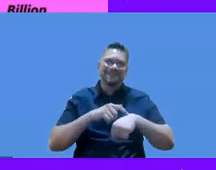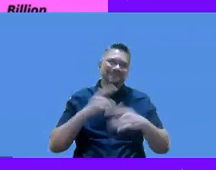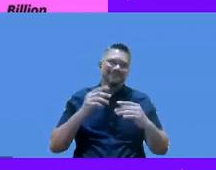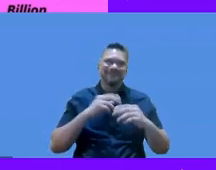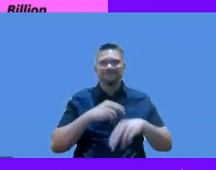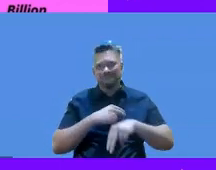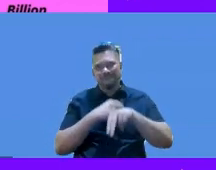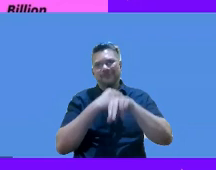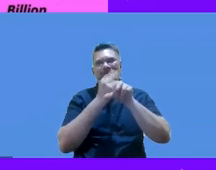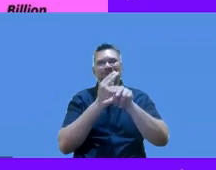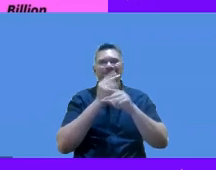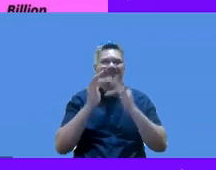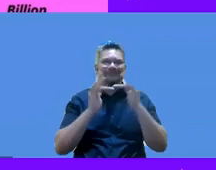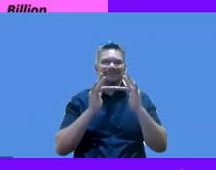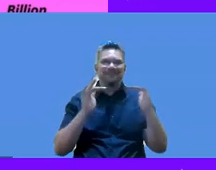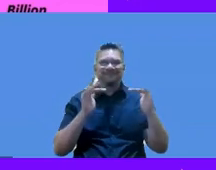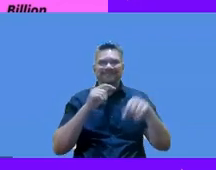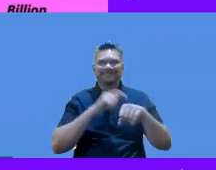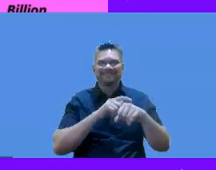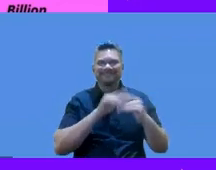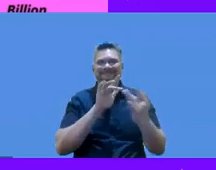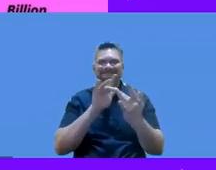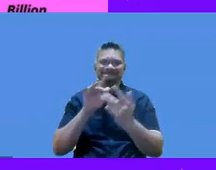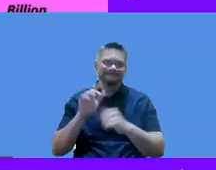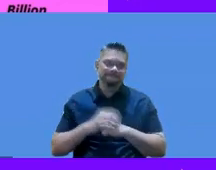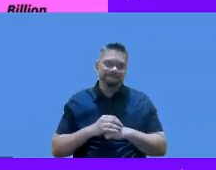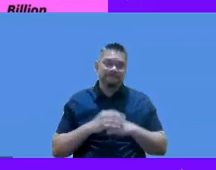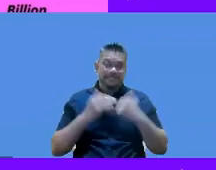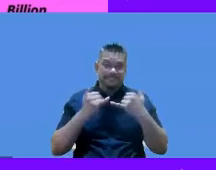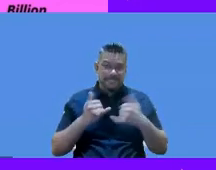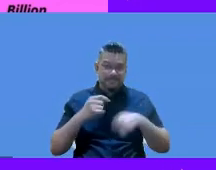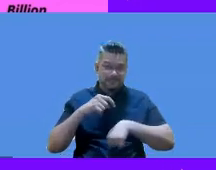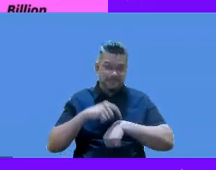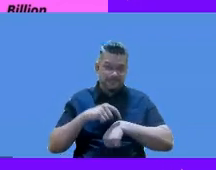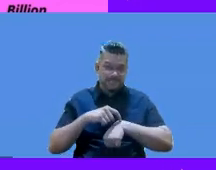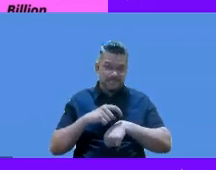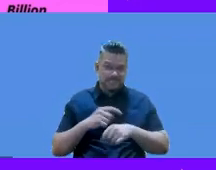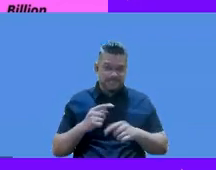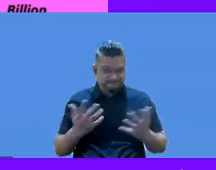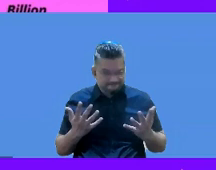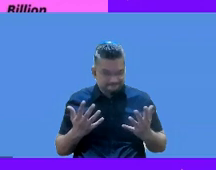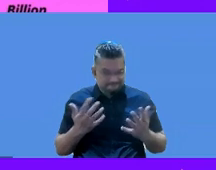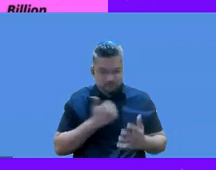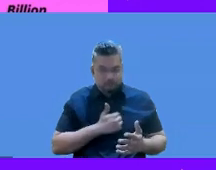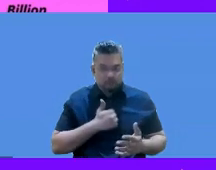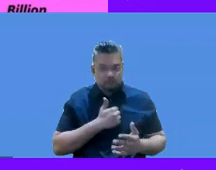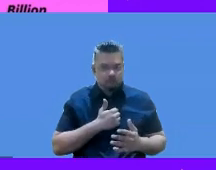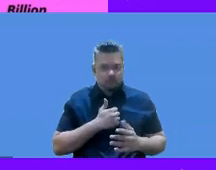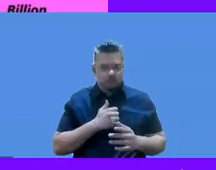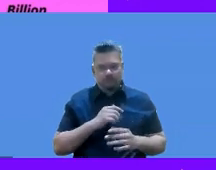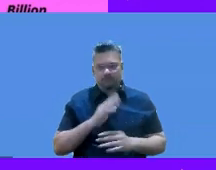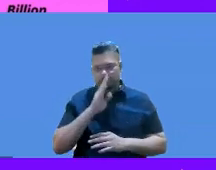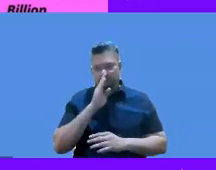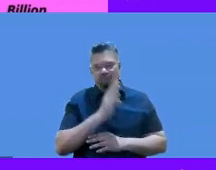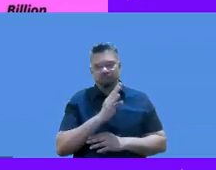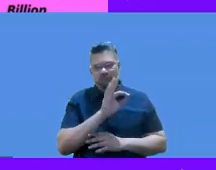very conscious of time, so I'm going to jump straight into the questions. And I think one thing that has really, you know, been on